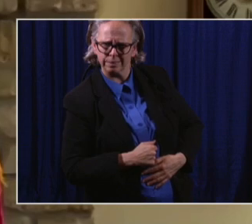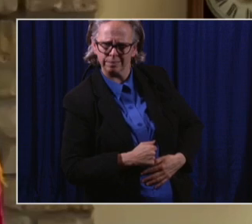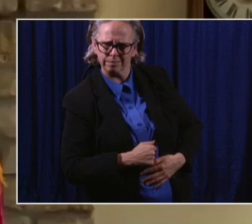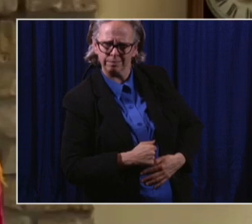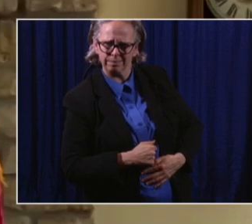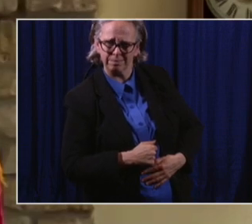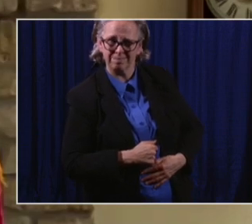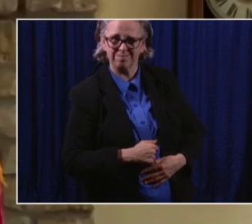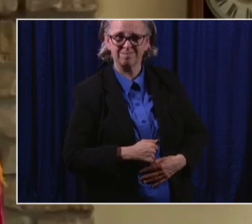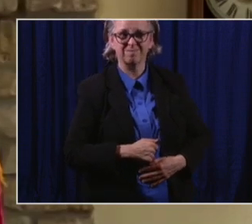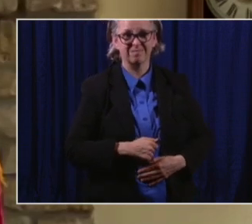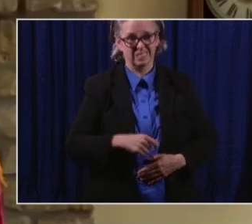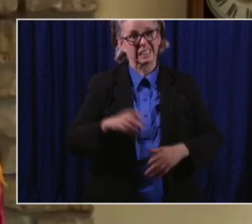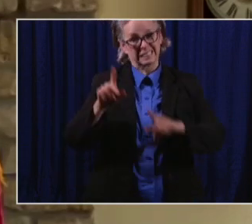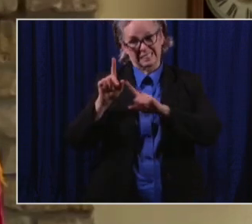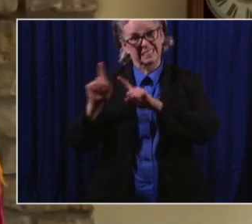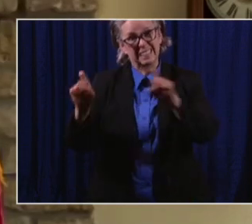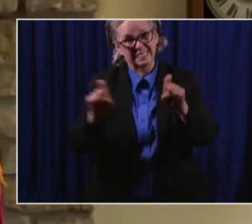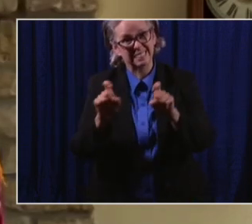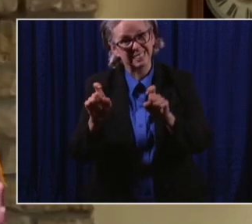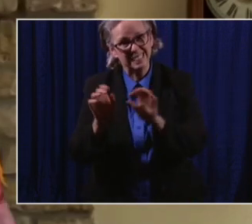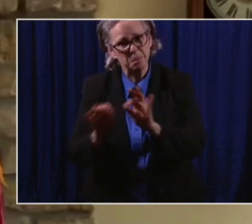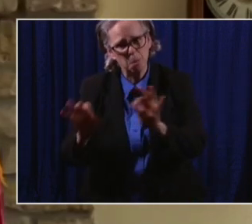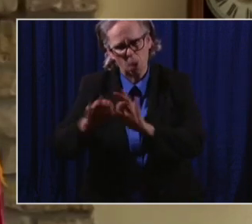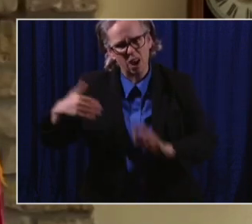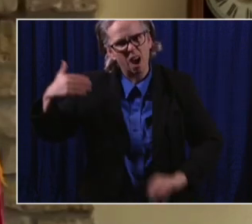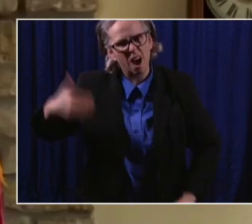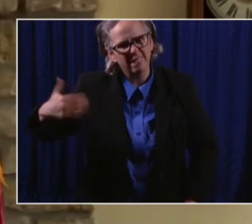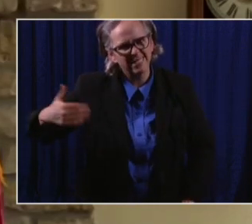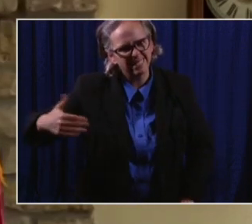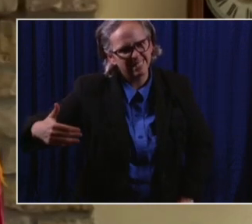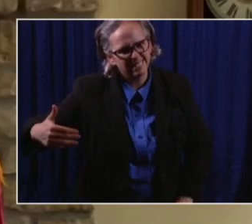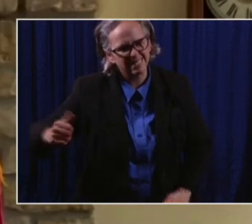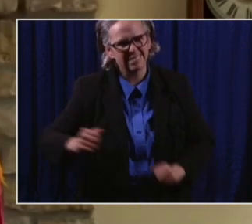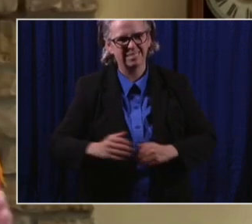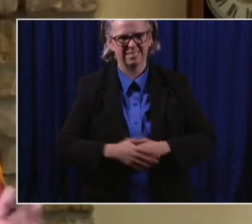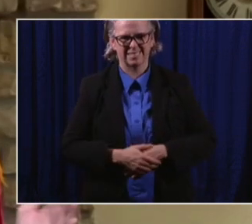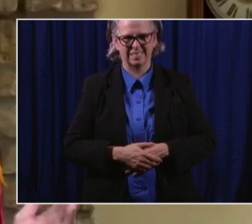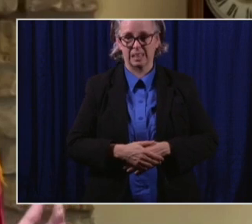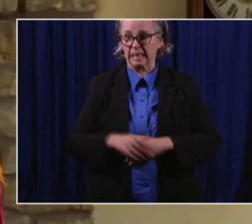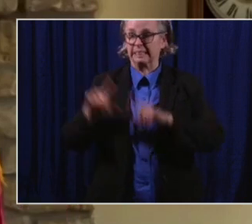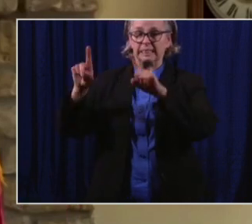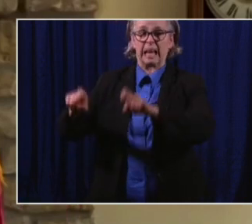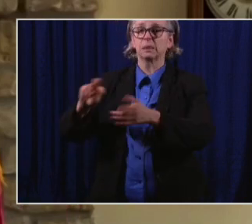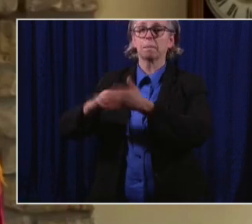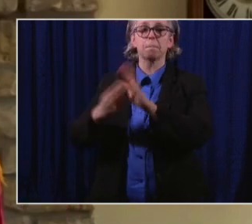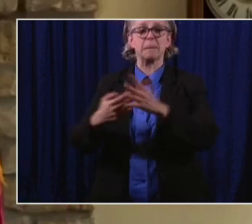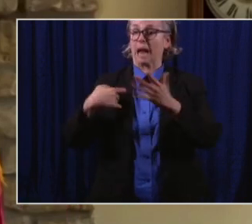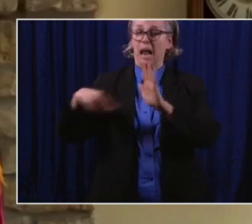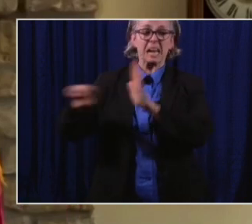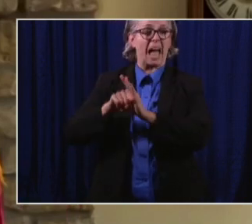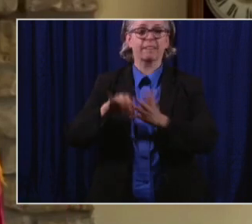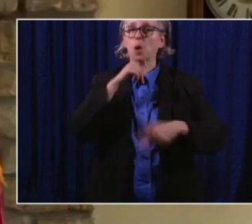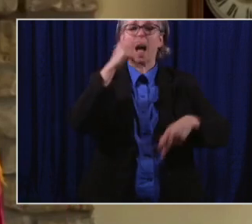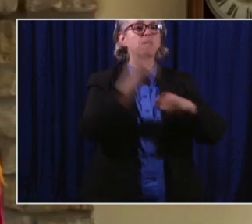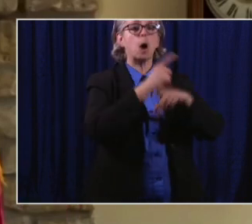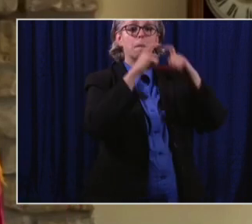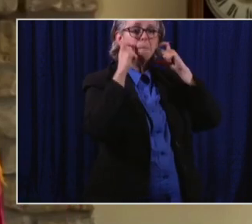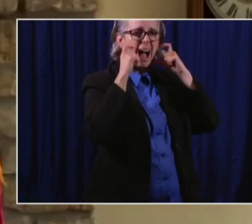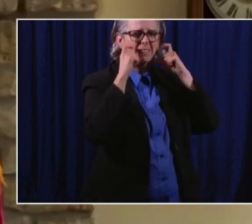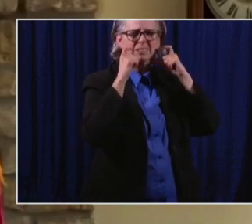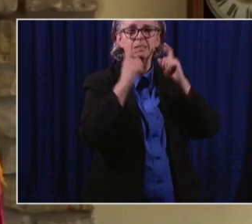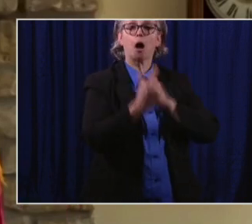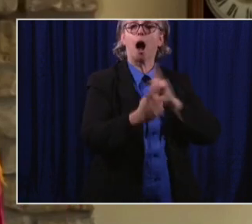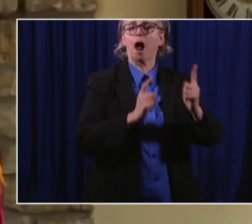testing, that testing is very important, but it is not a substitute for the mask, not a substitute for the distance, not a substitute for those other